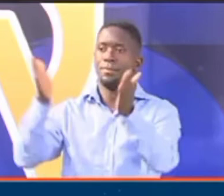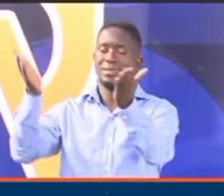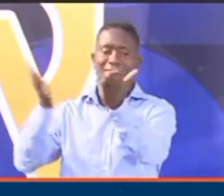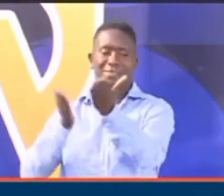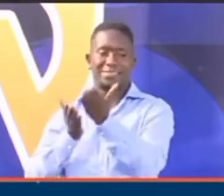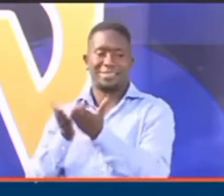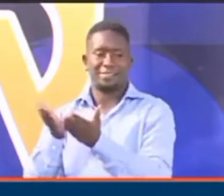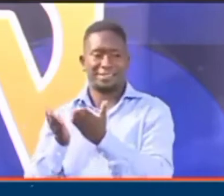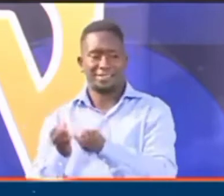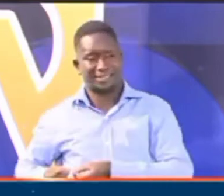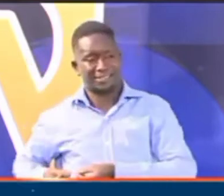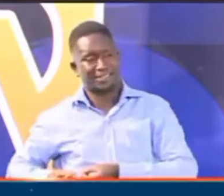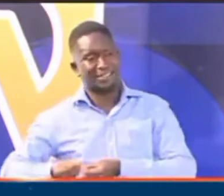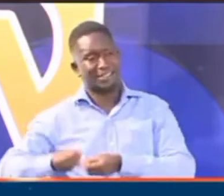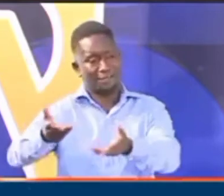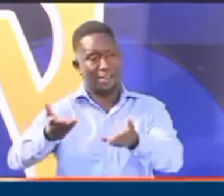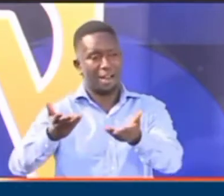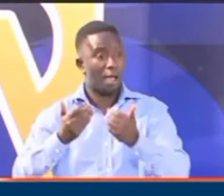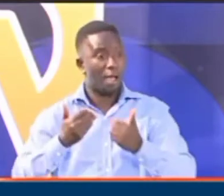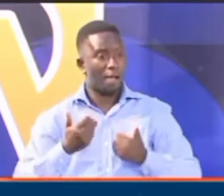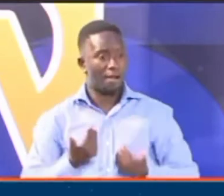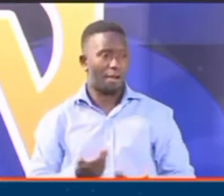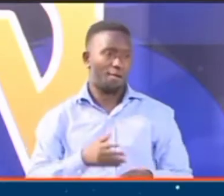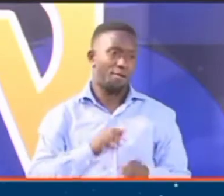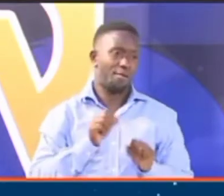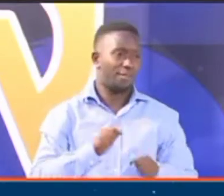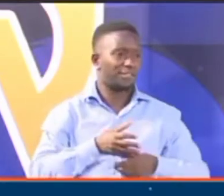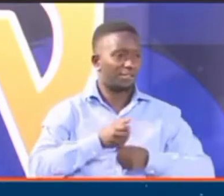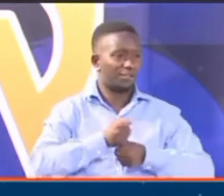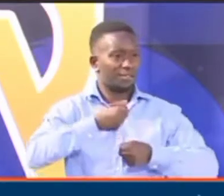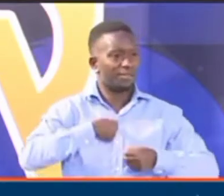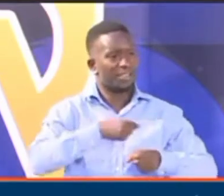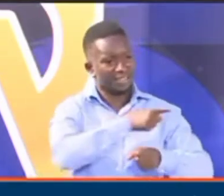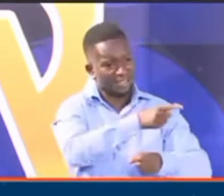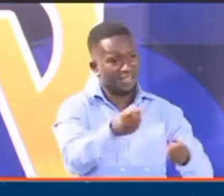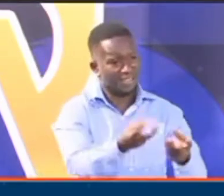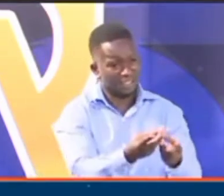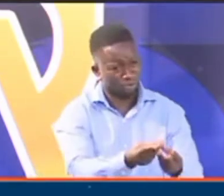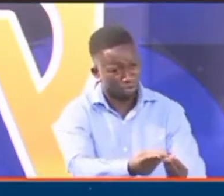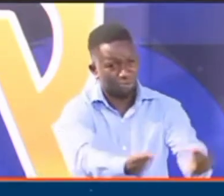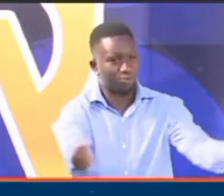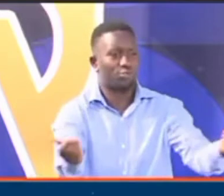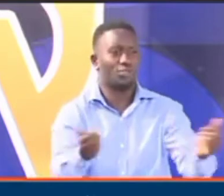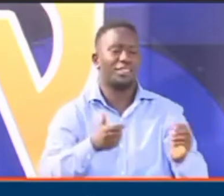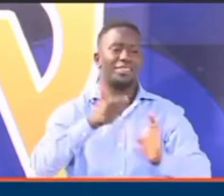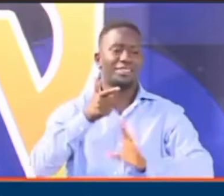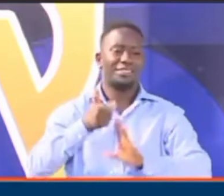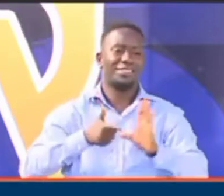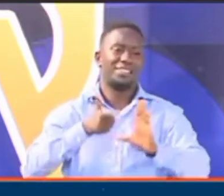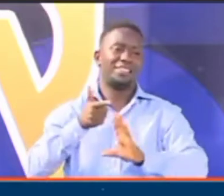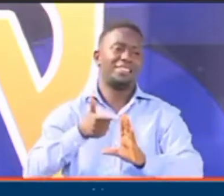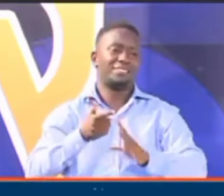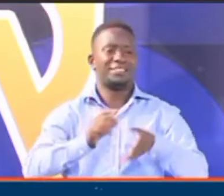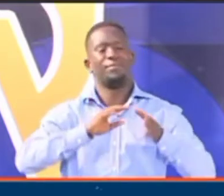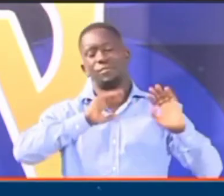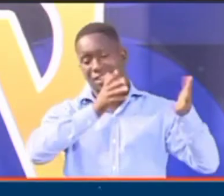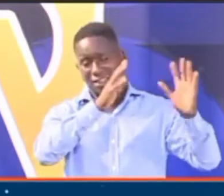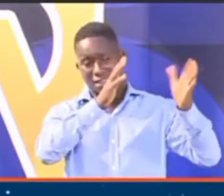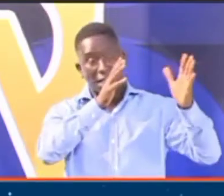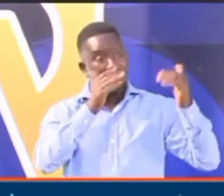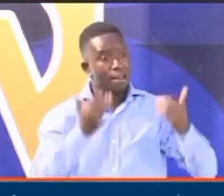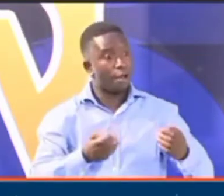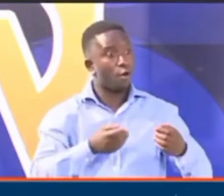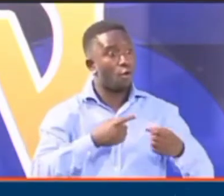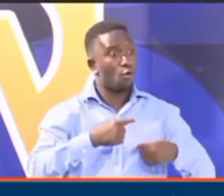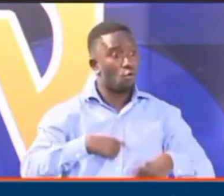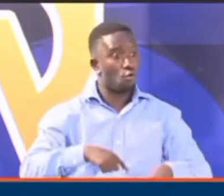has nothing on that cohort. Trust me. Solution journalism has nothing on that cohort. We didn't